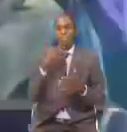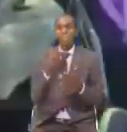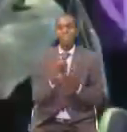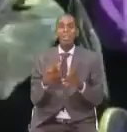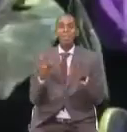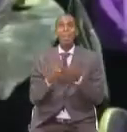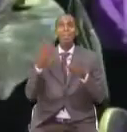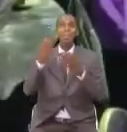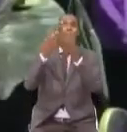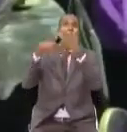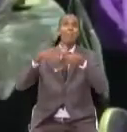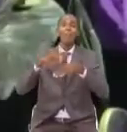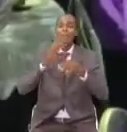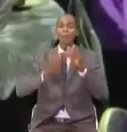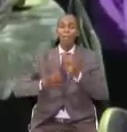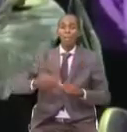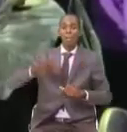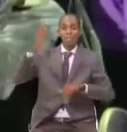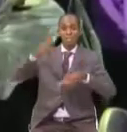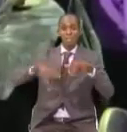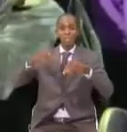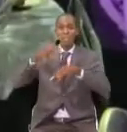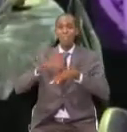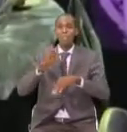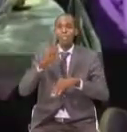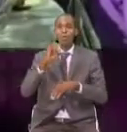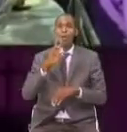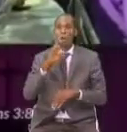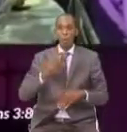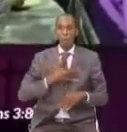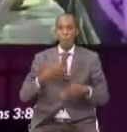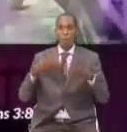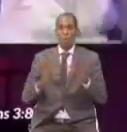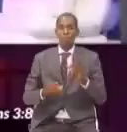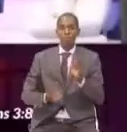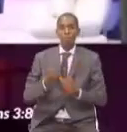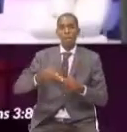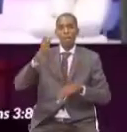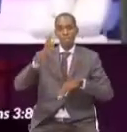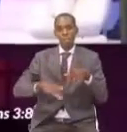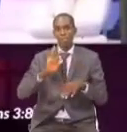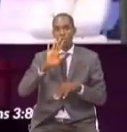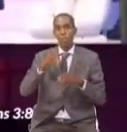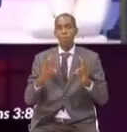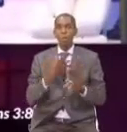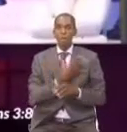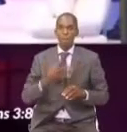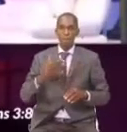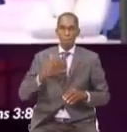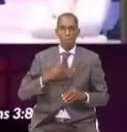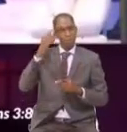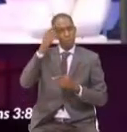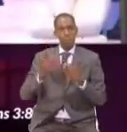are higher than the earth, so are my ways higher than your ways, and my thoughts higher than your thoughts.